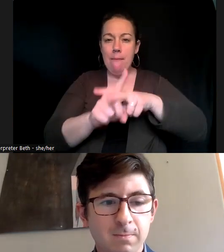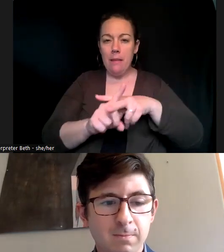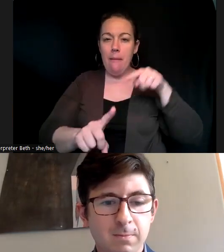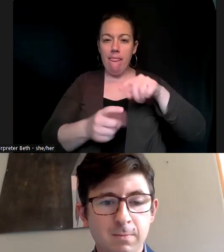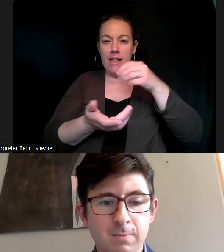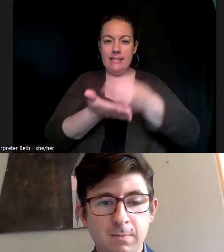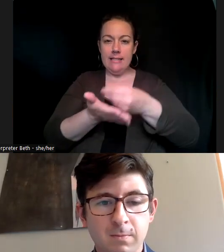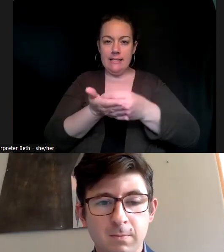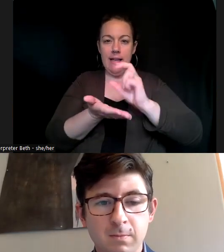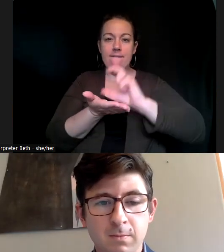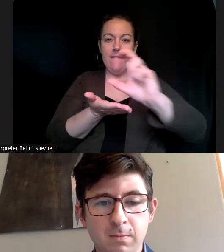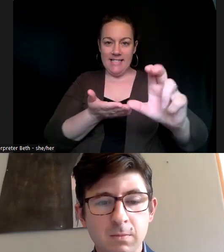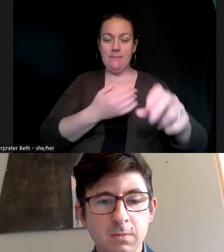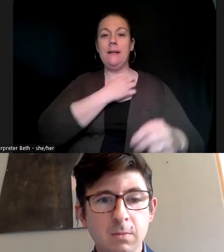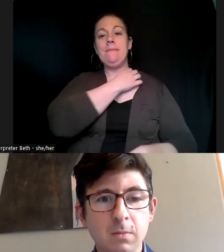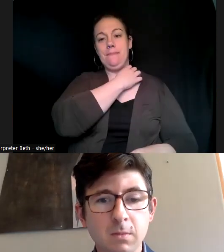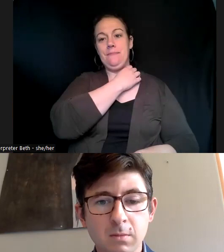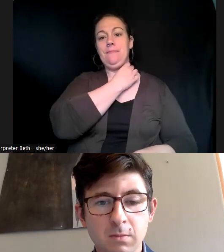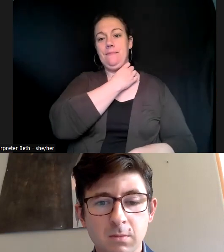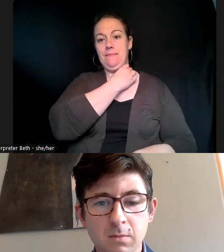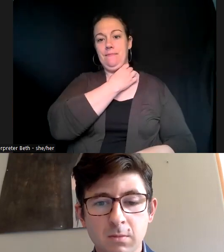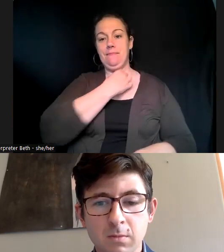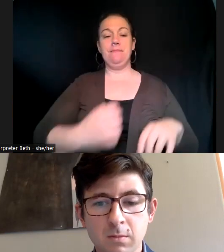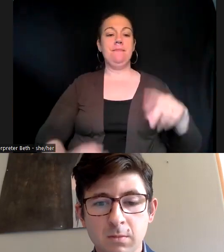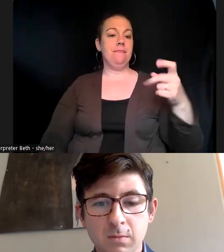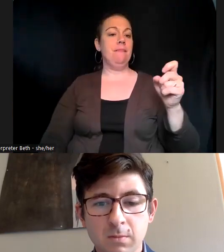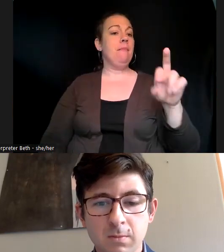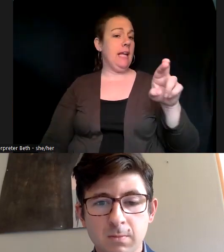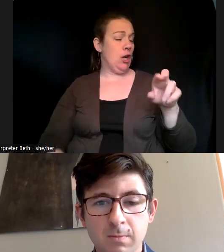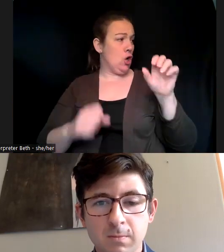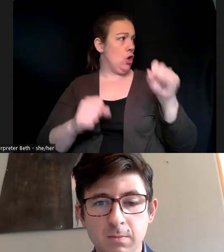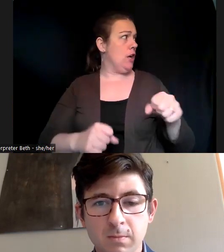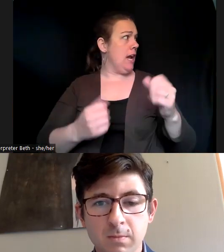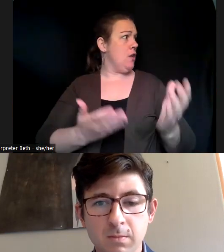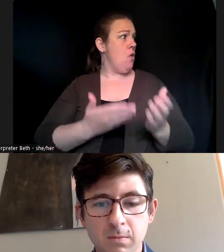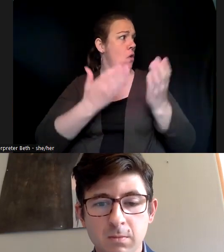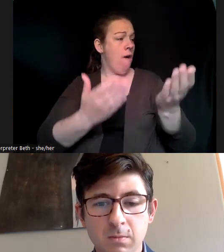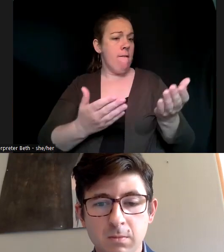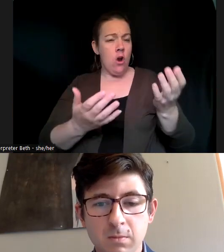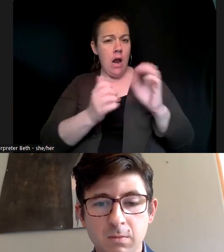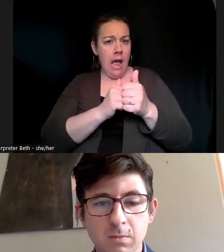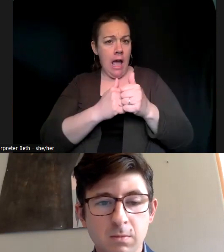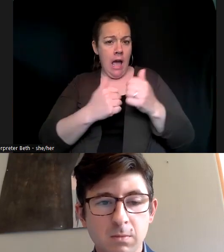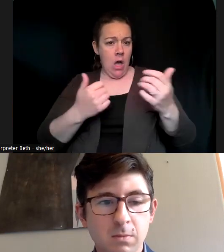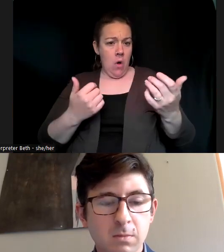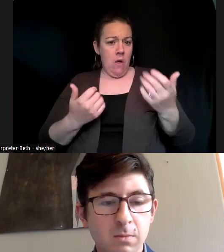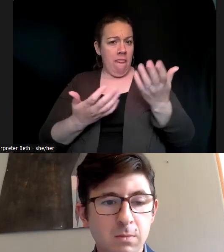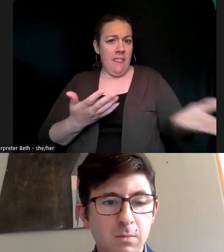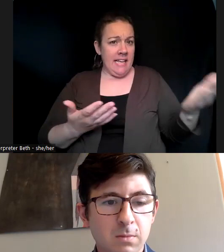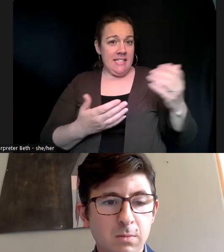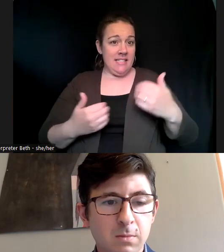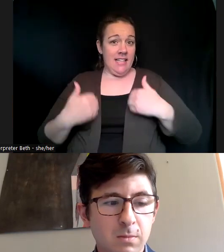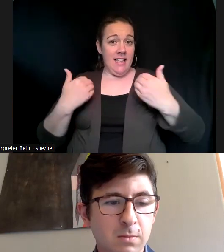Peter, can you just offer a little bit about anything that the young people were talking about that might have surprised you?